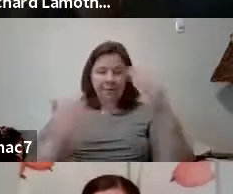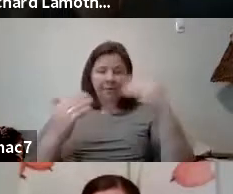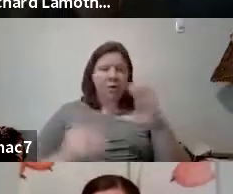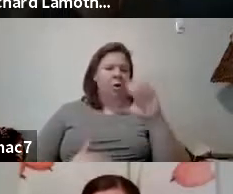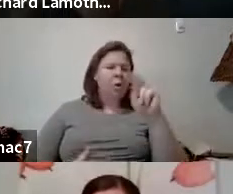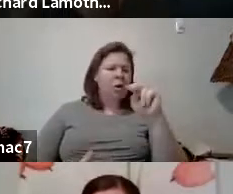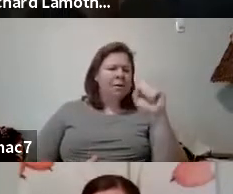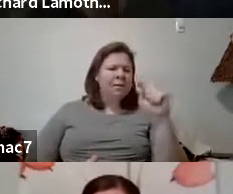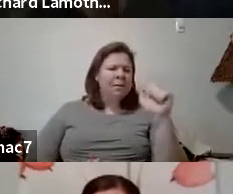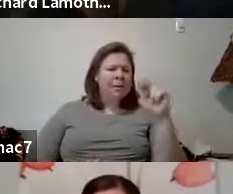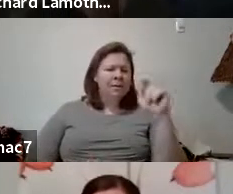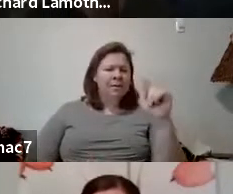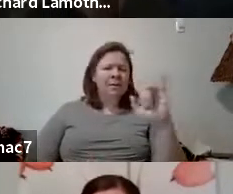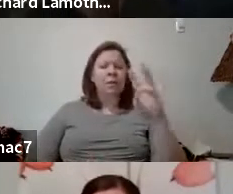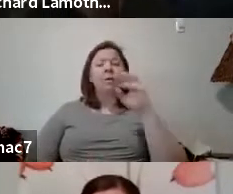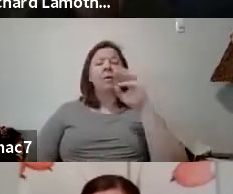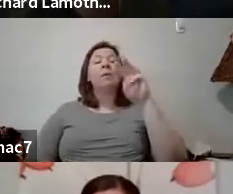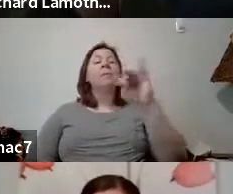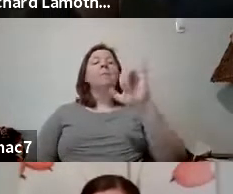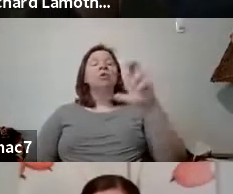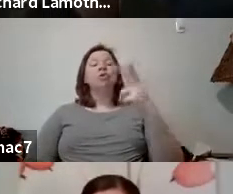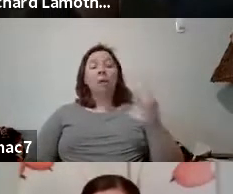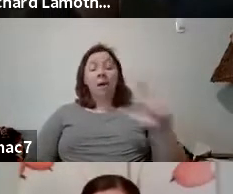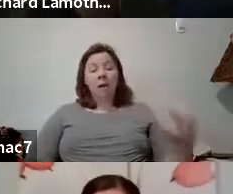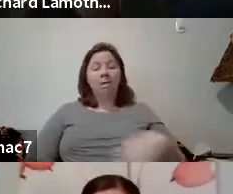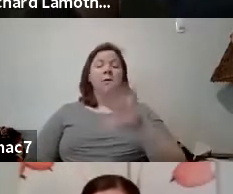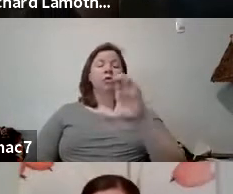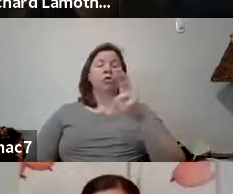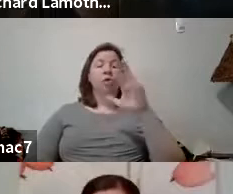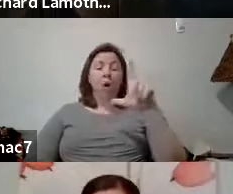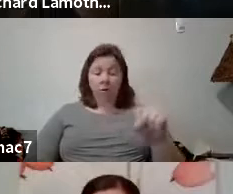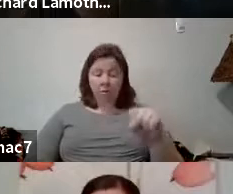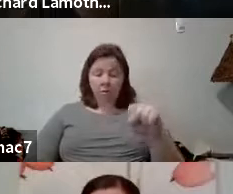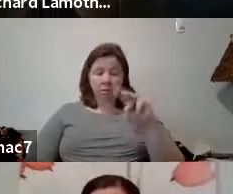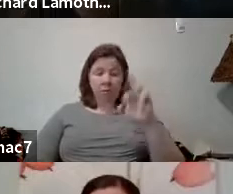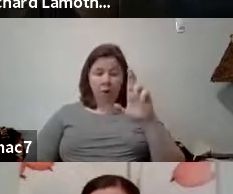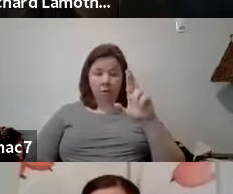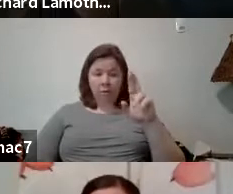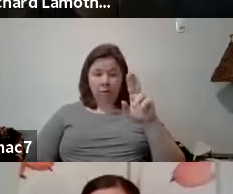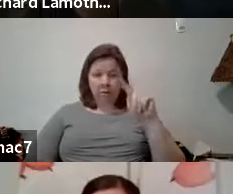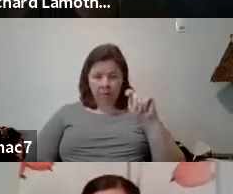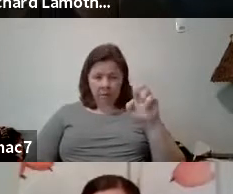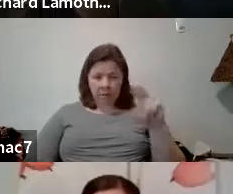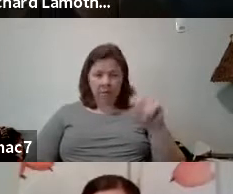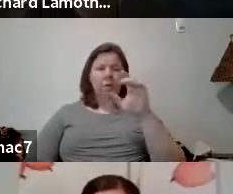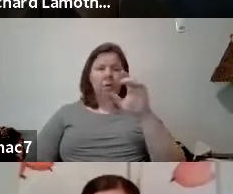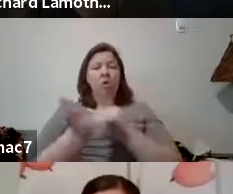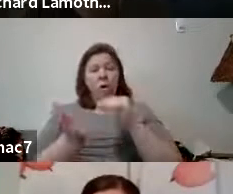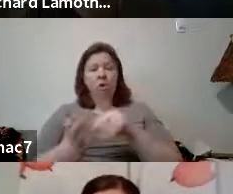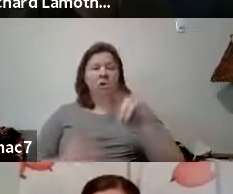Constantine, Michelle Weaver, Charles Martin, Dr. Mihai, welcome to you.